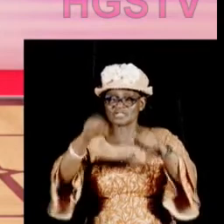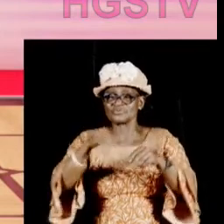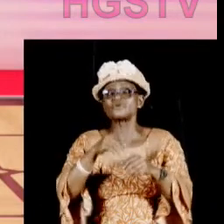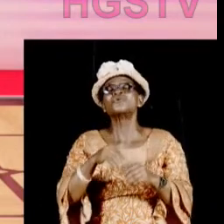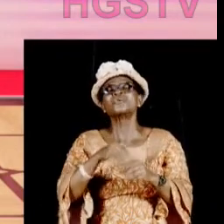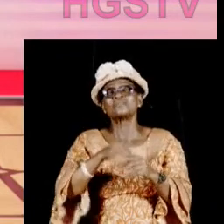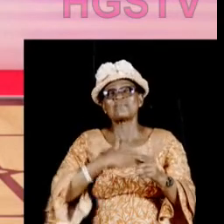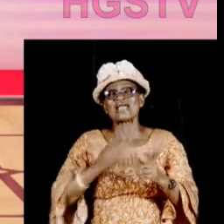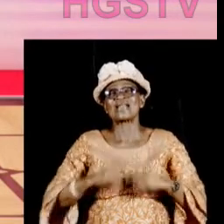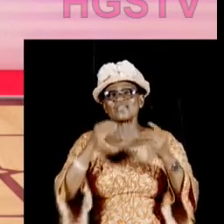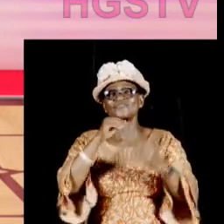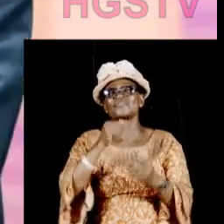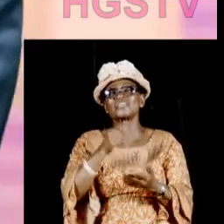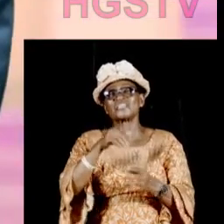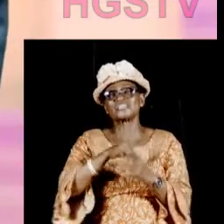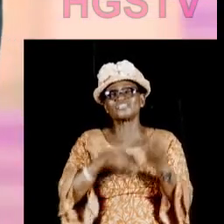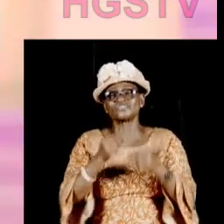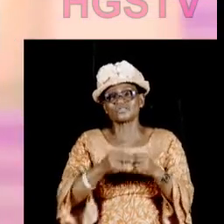Amen.